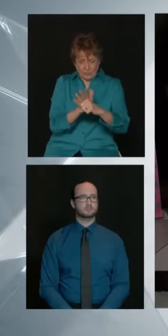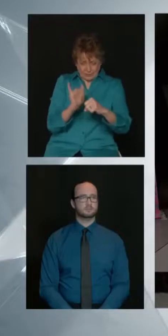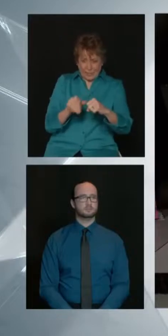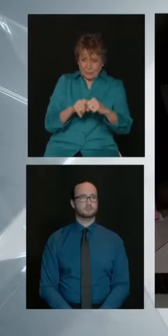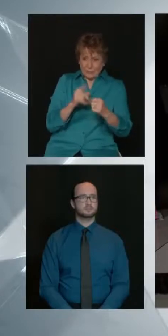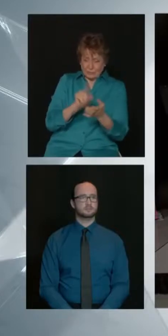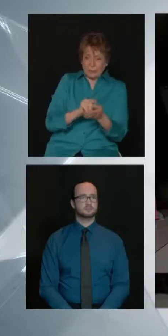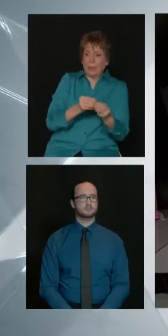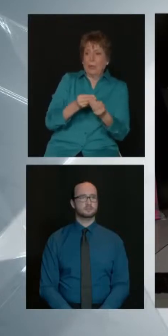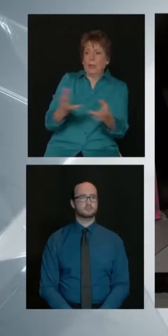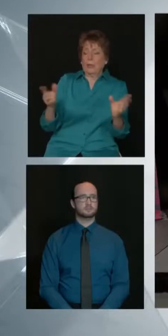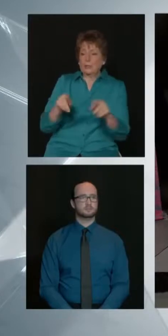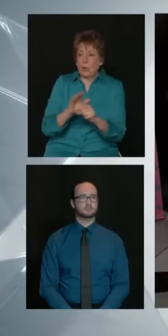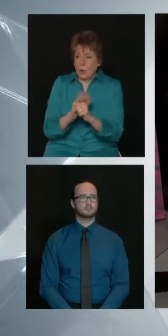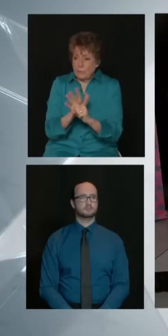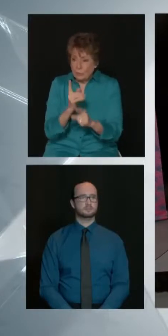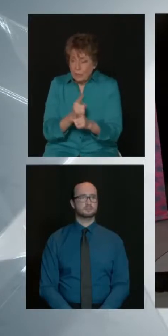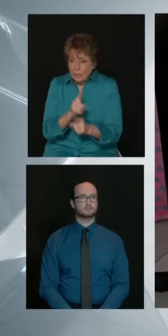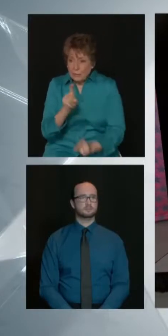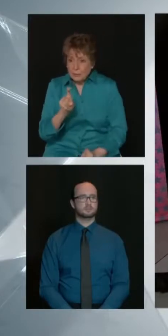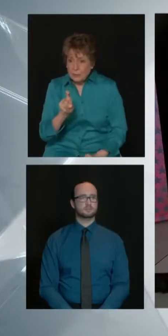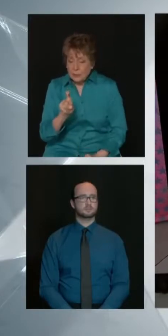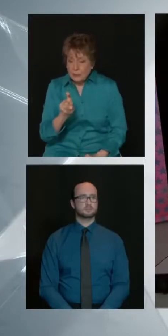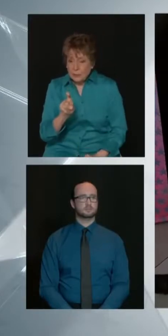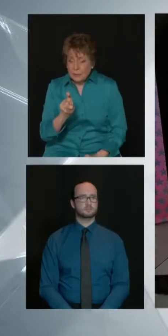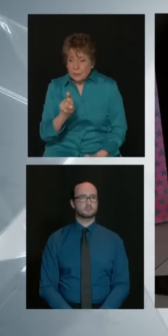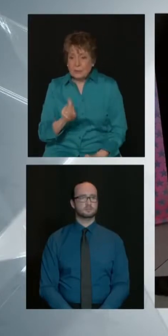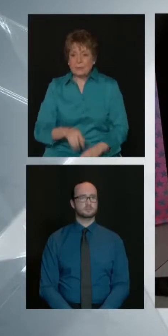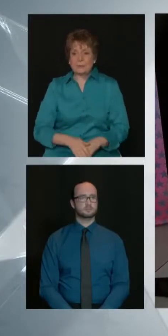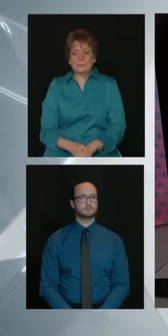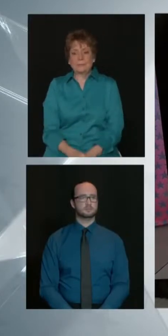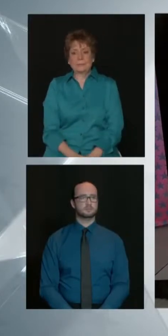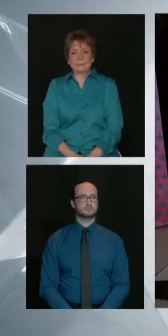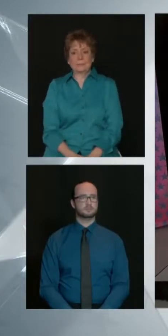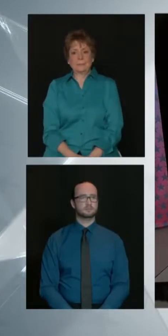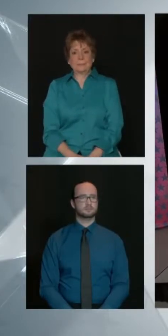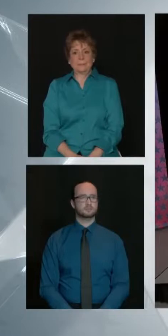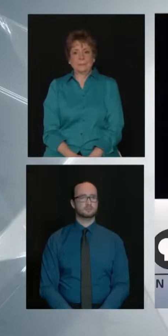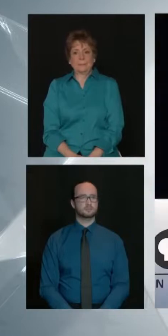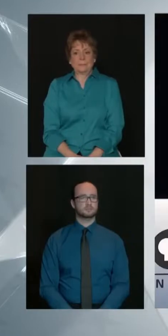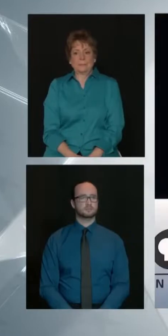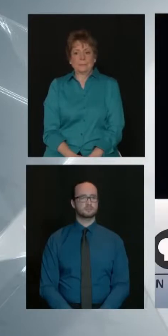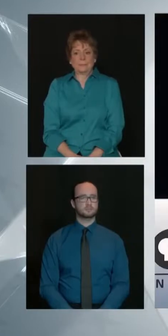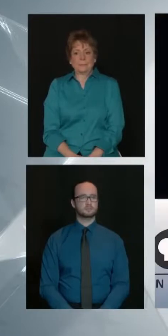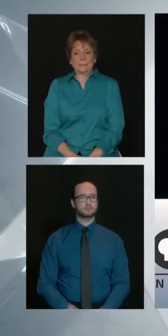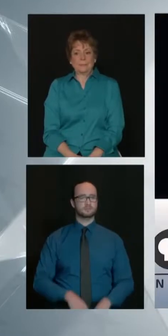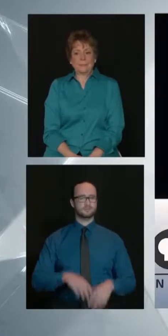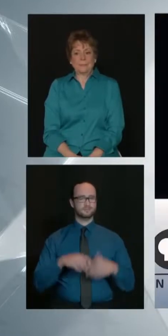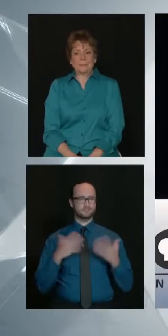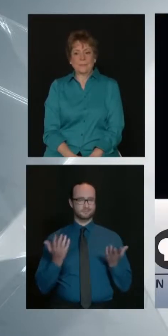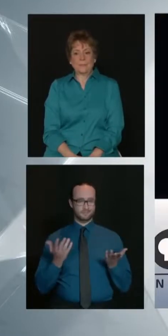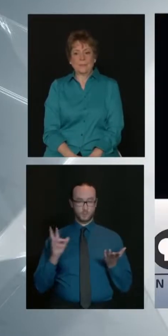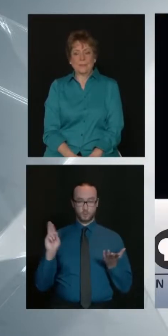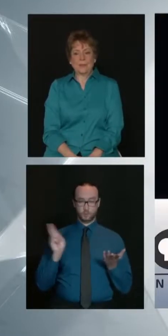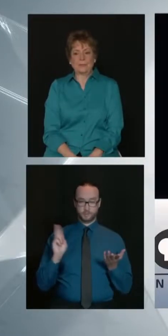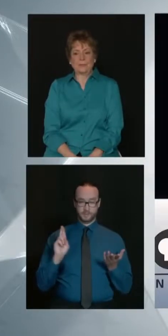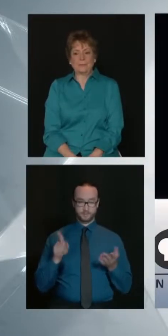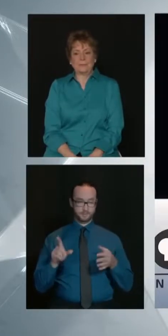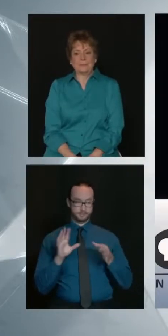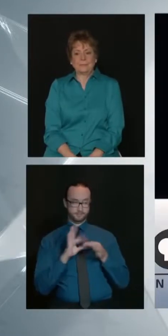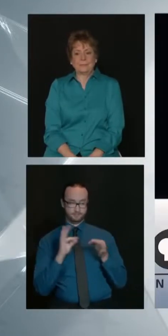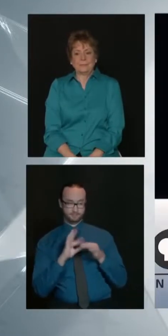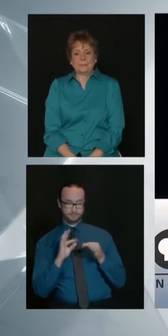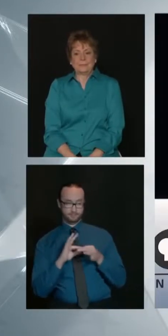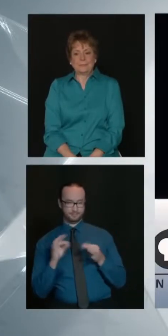like a drunken sailor, and at every single opportunity, Marc Kelly just says yes. He can't say no to Chuck Schumer. He can't say no to Joe Biden. At